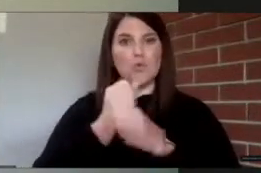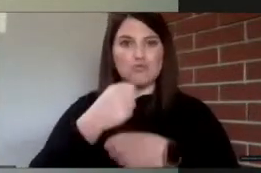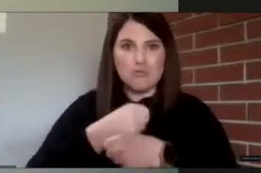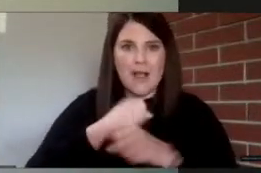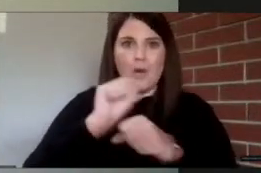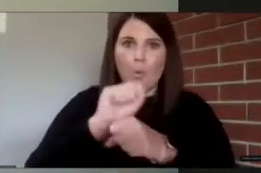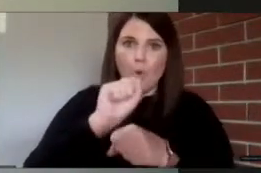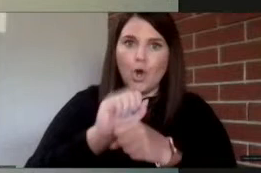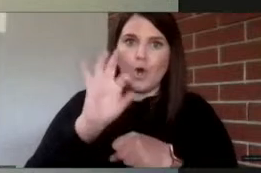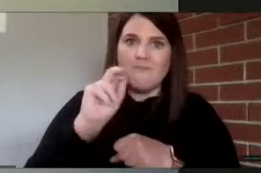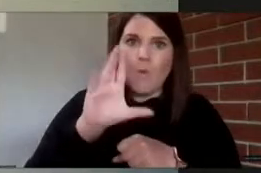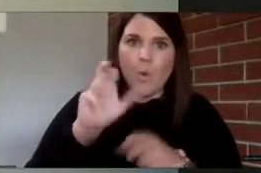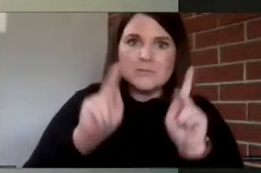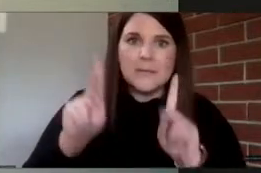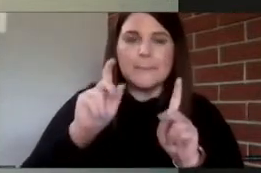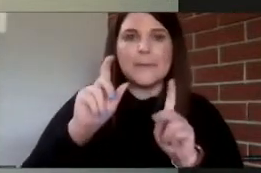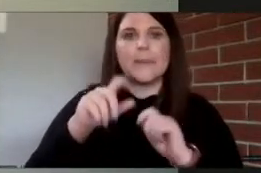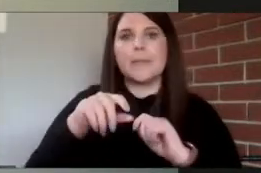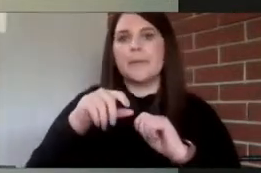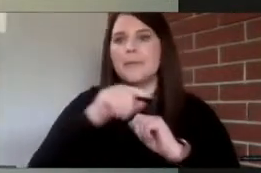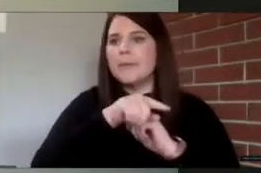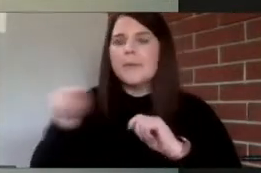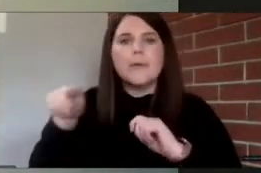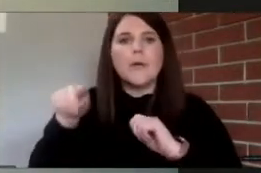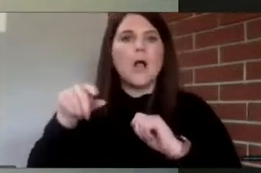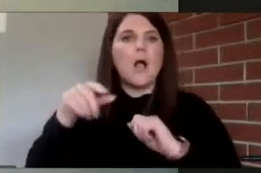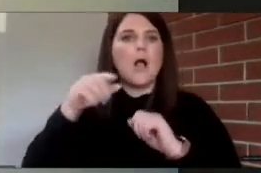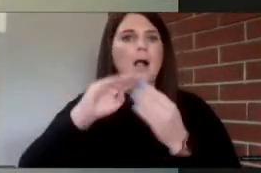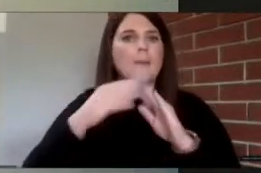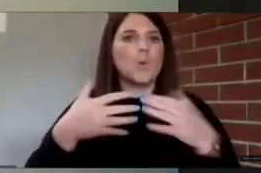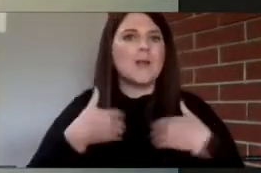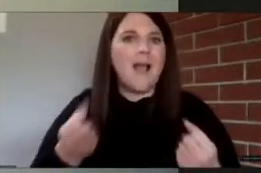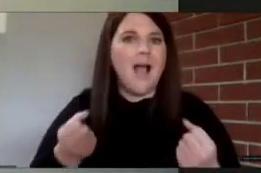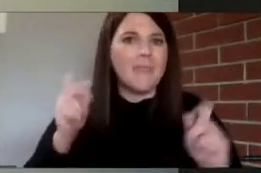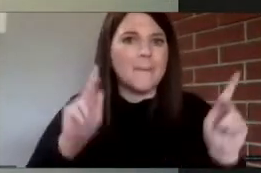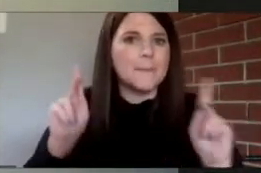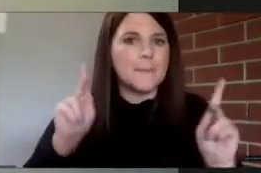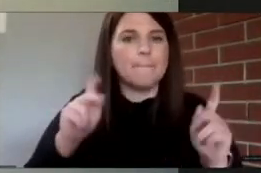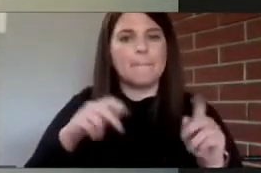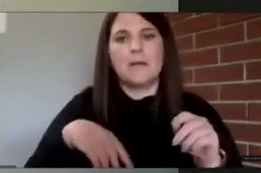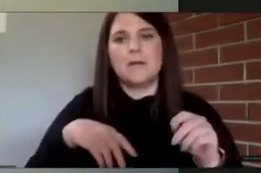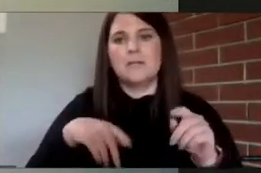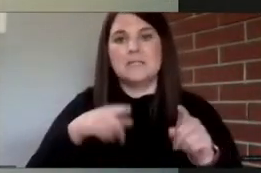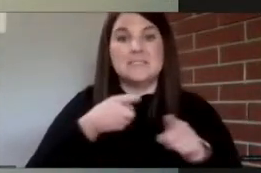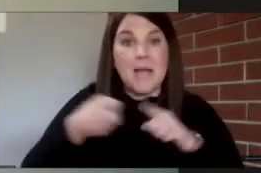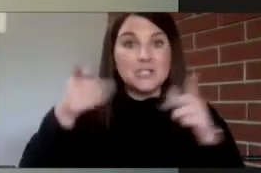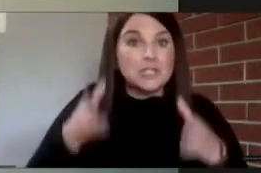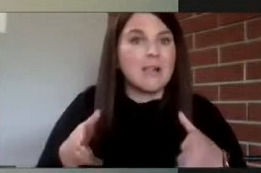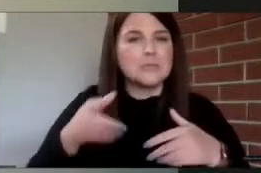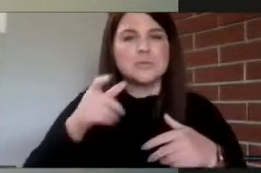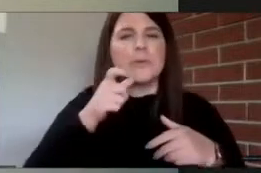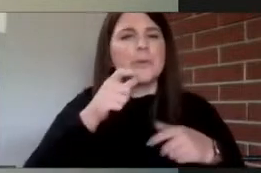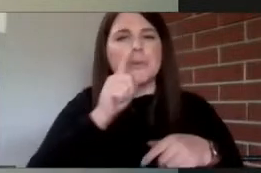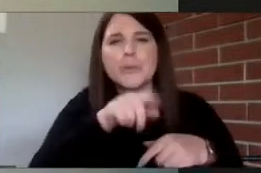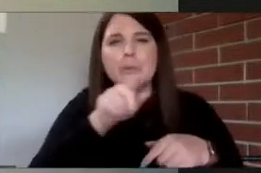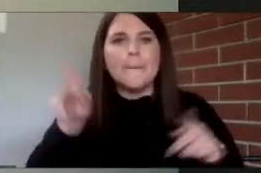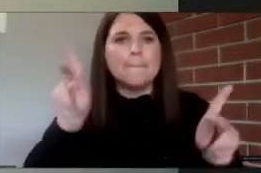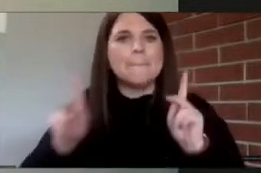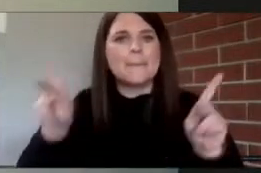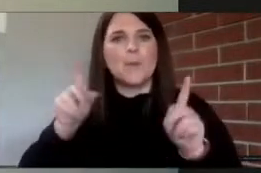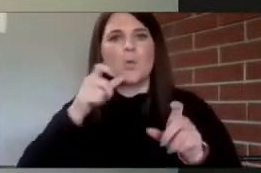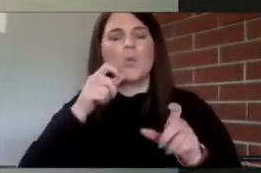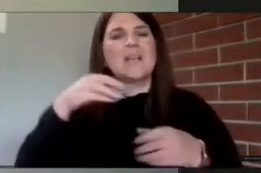of lay people or community health workers, peer recovery specialists, individuals who are grounded in the